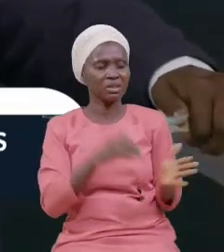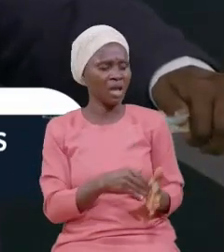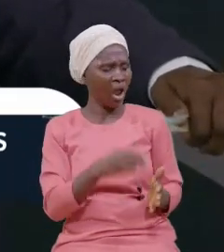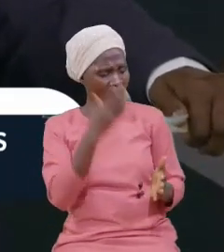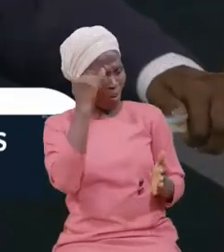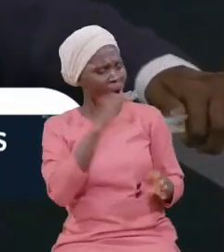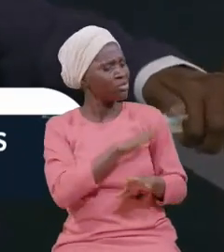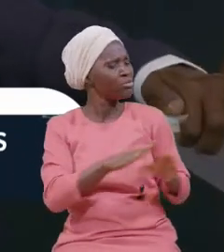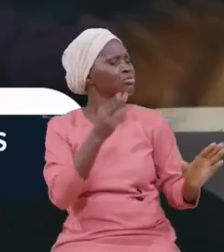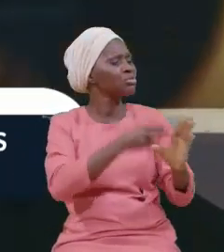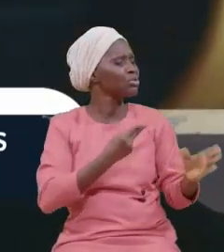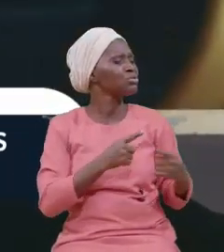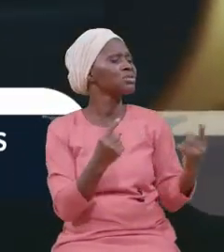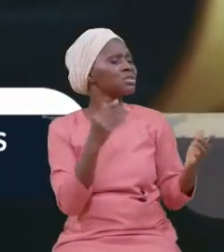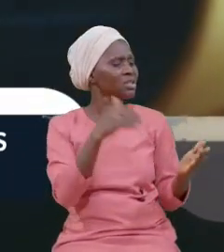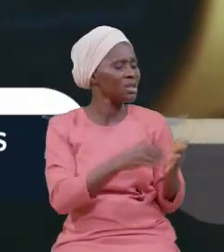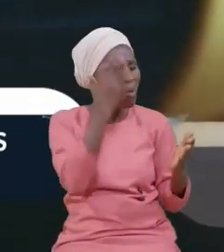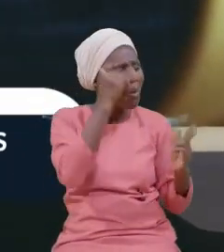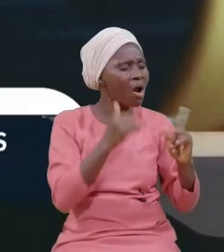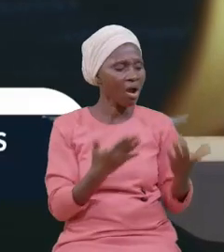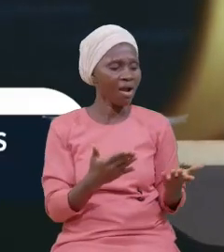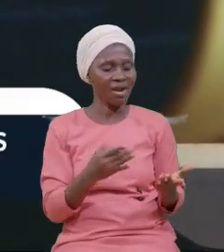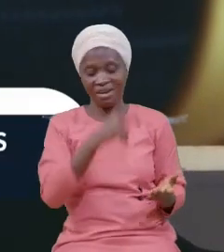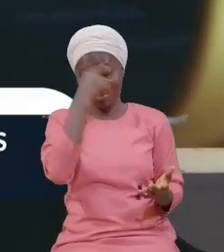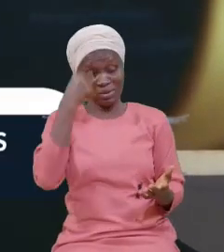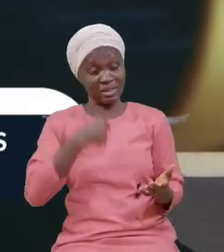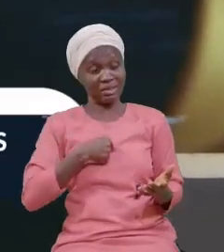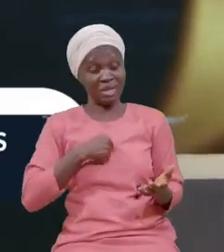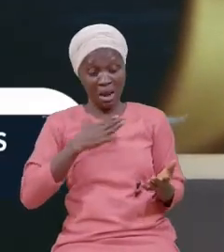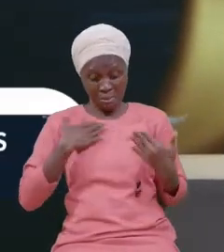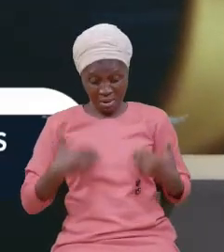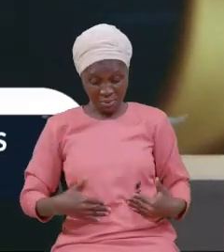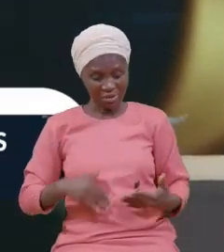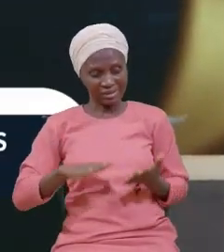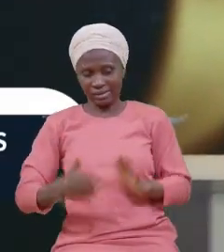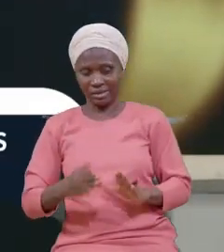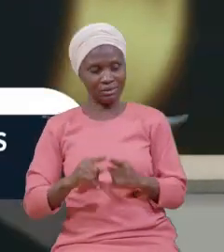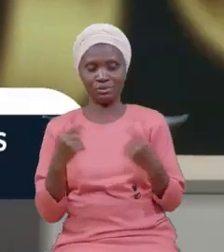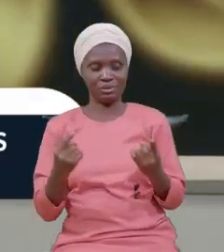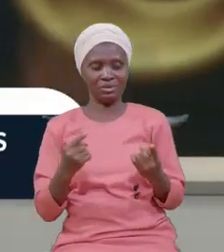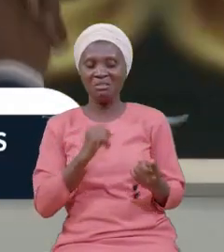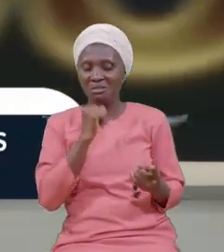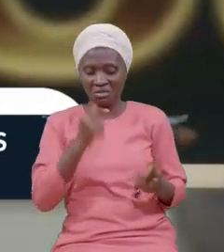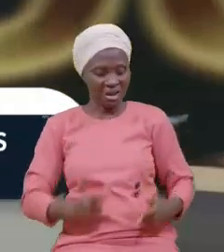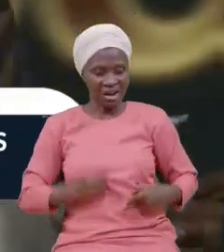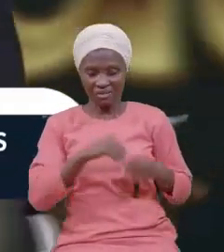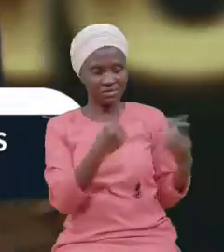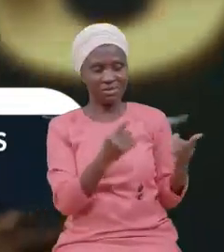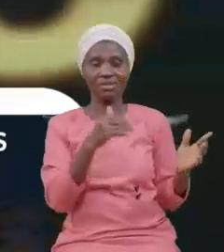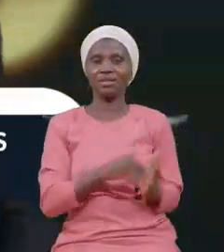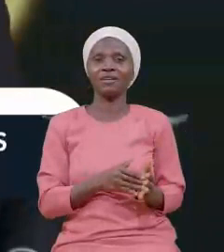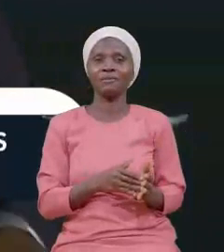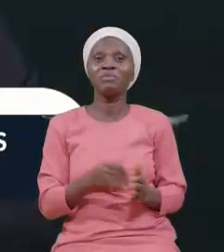and the sin is dead to me. Every born-again child of God, every saint of God is dead